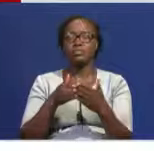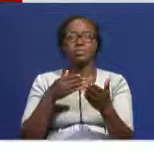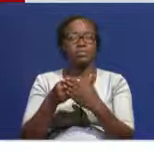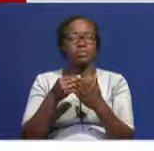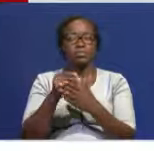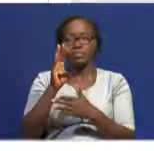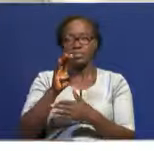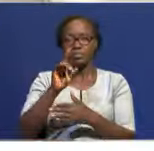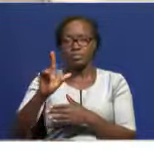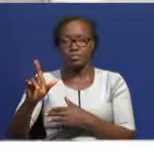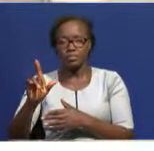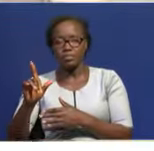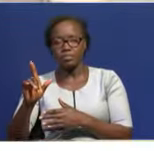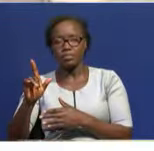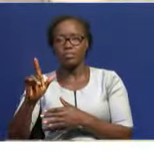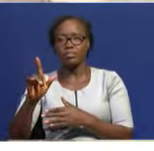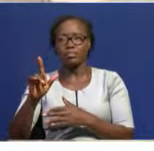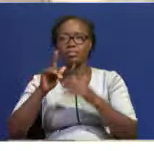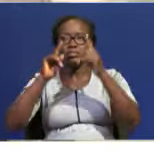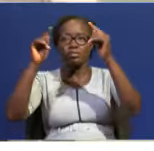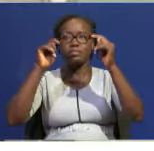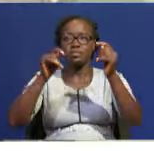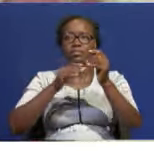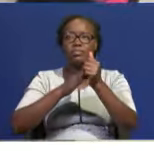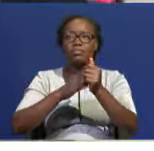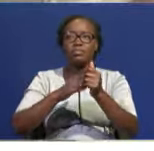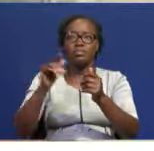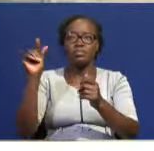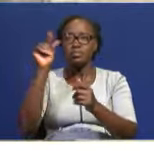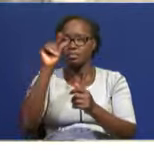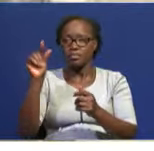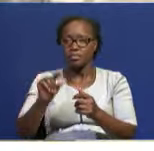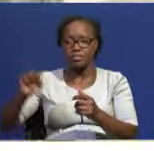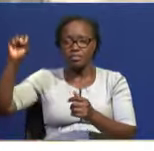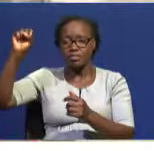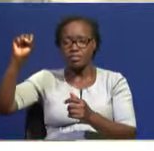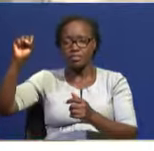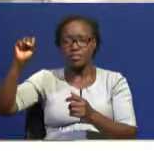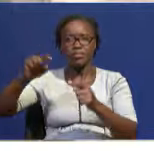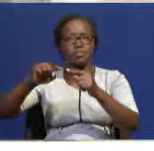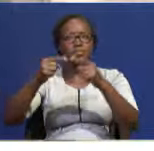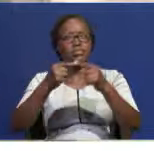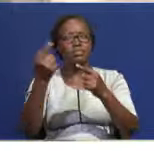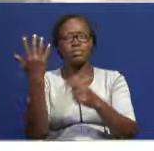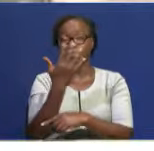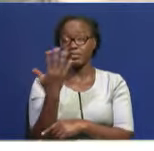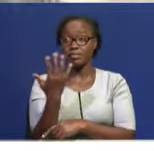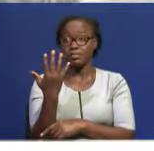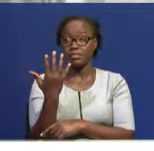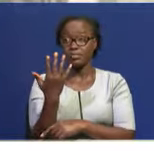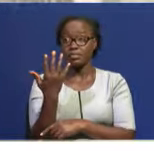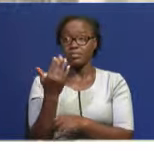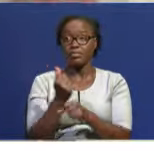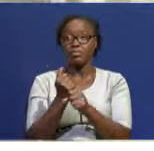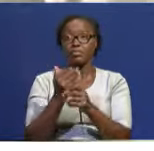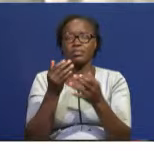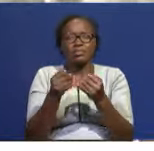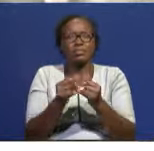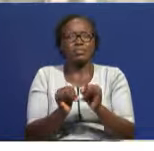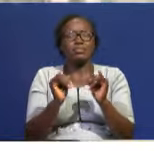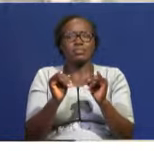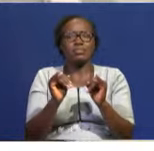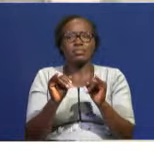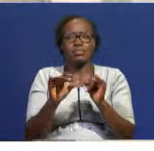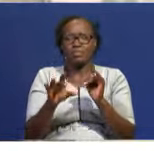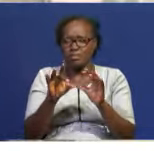bill 2024 demos there, led by Gen Z. This is broken glass, as you can see. The workers there are trying to